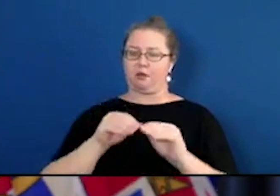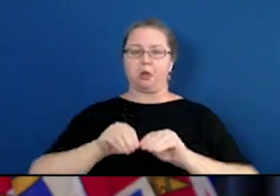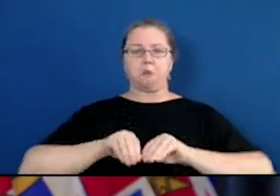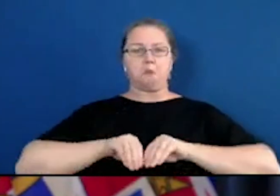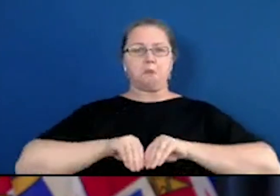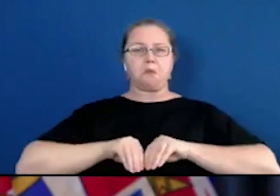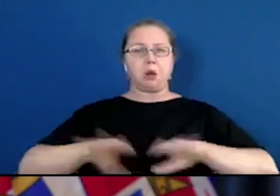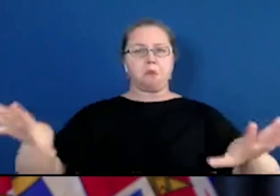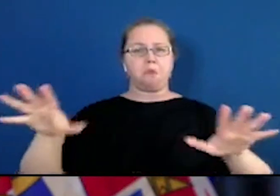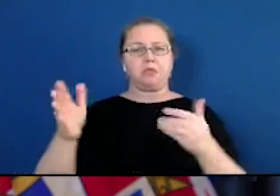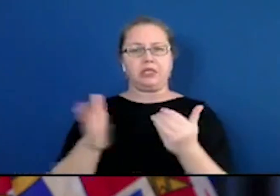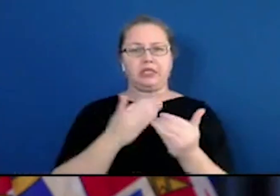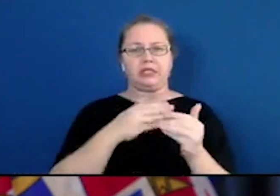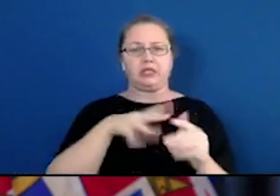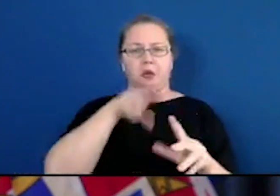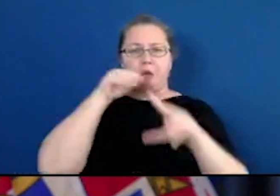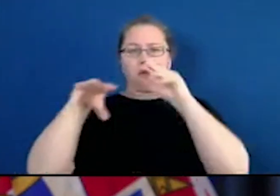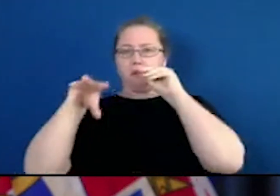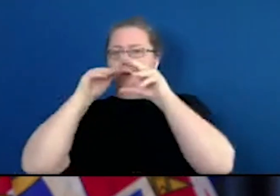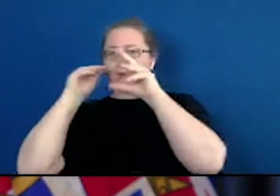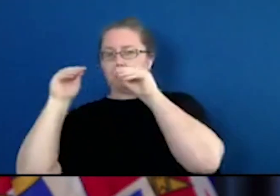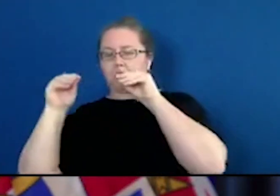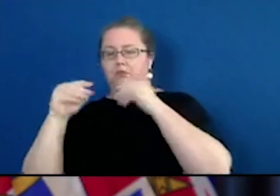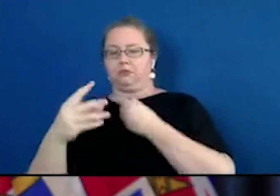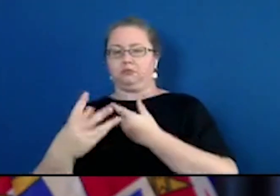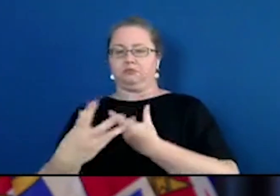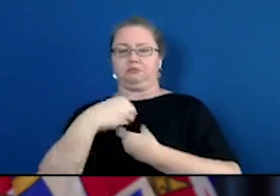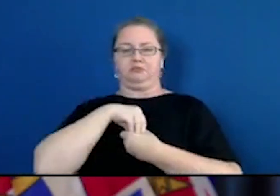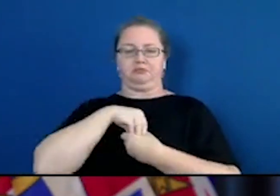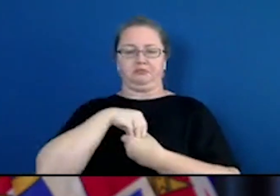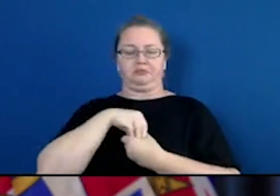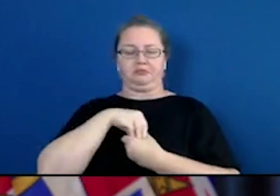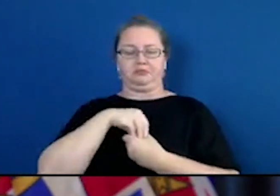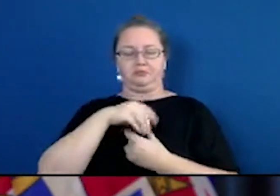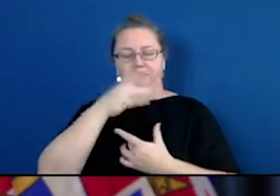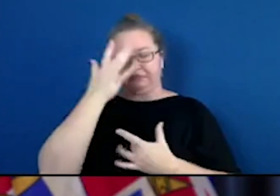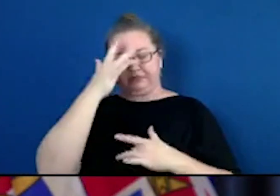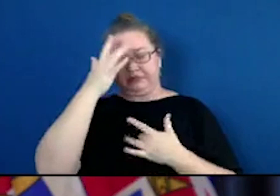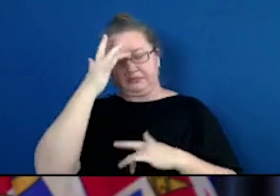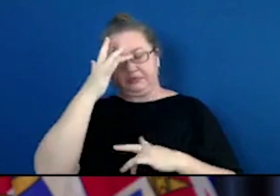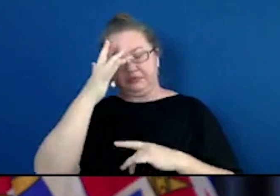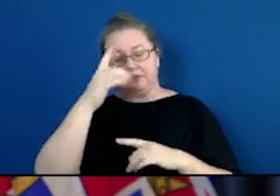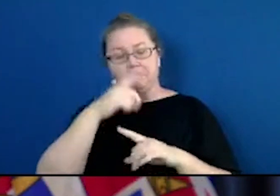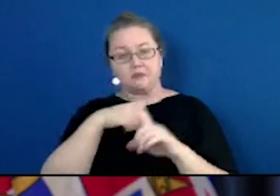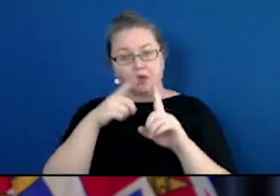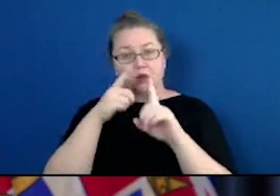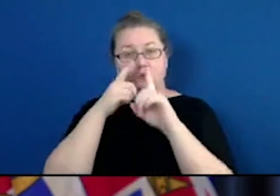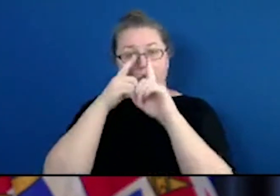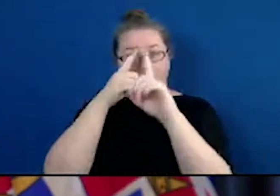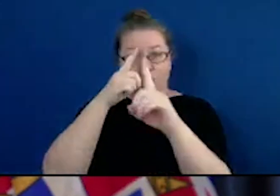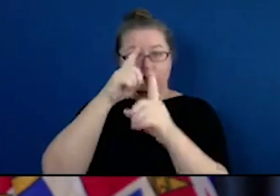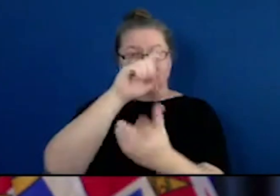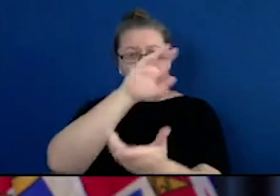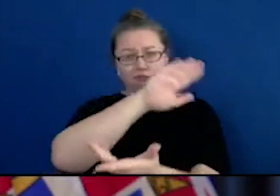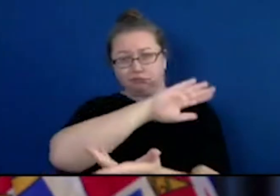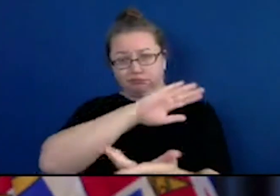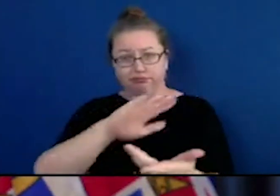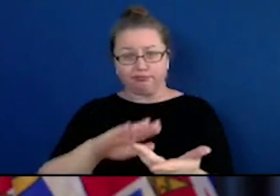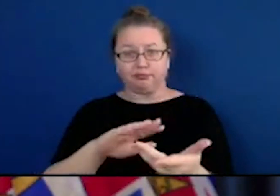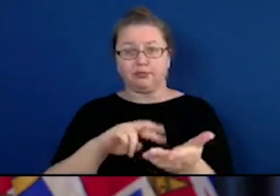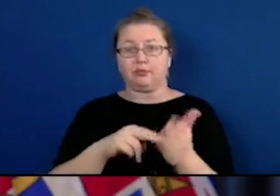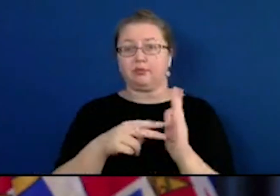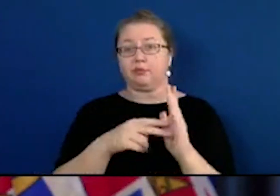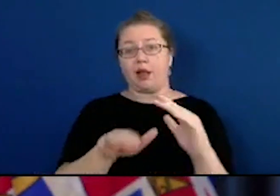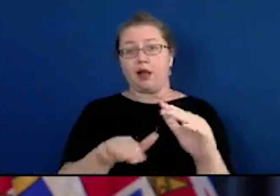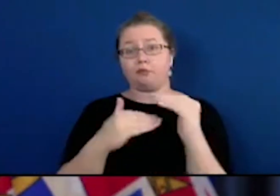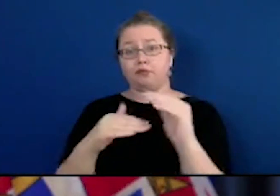of people. And those are the things that we have been taking the measures that we've put in place to try and reduce those possibilities. That's